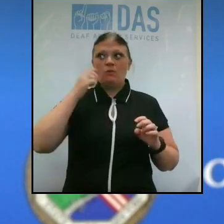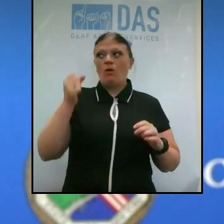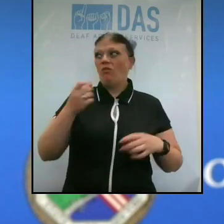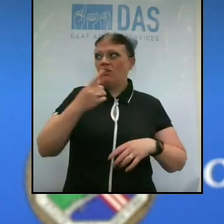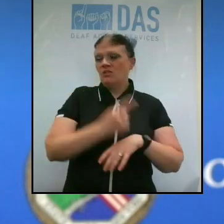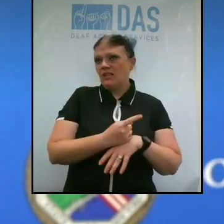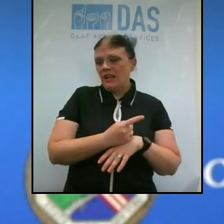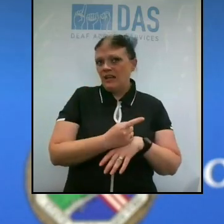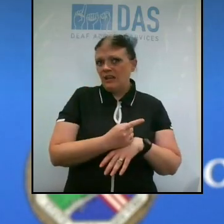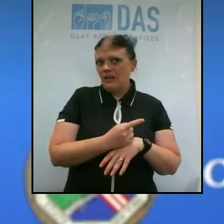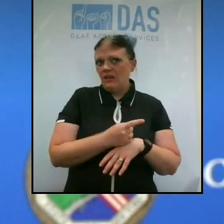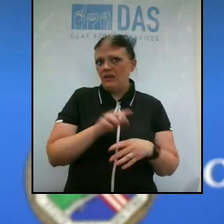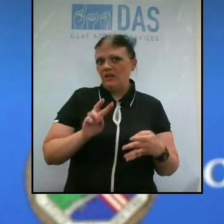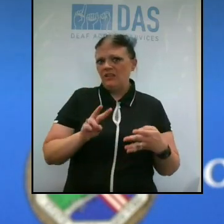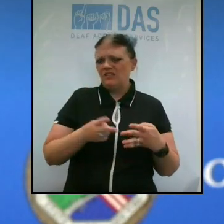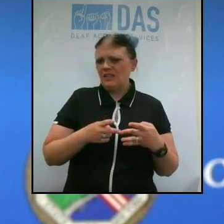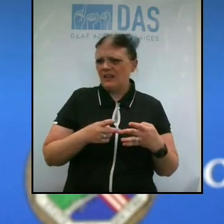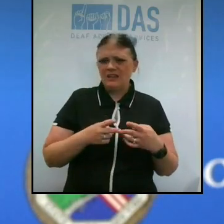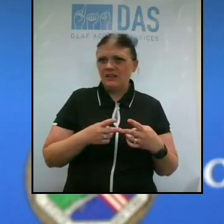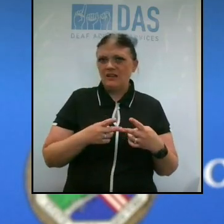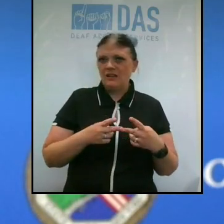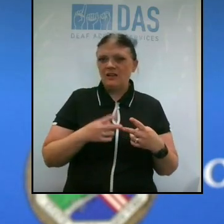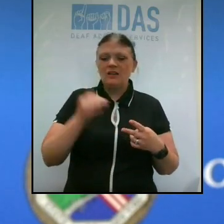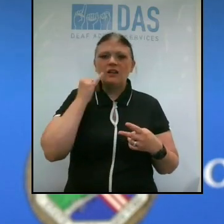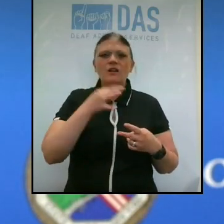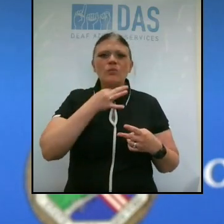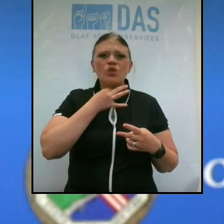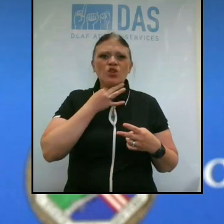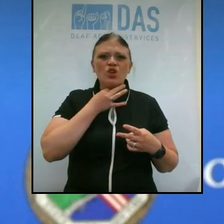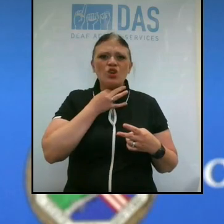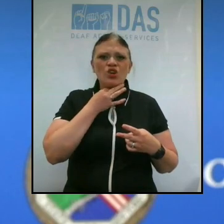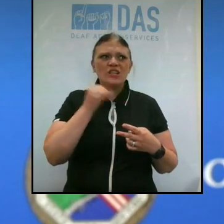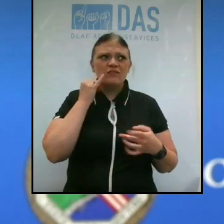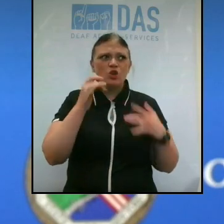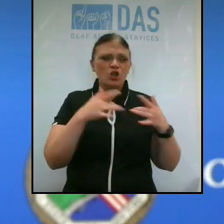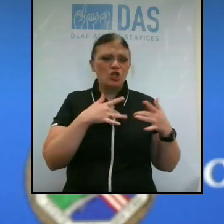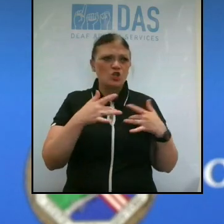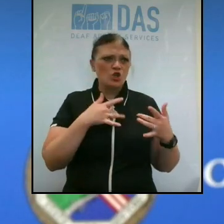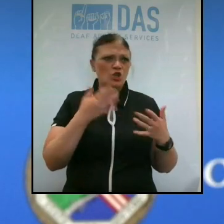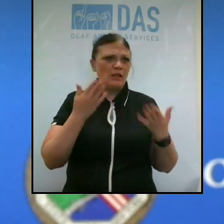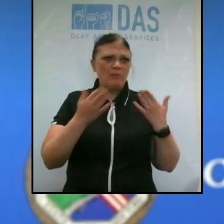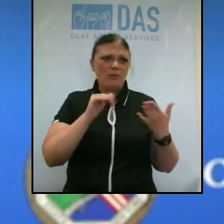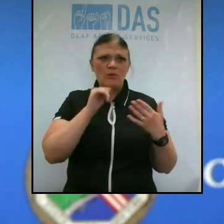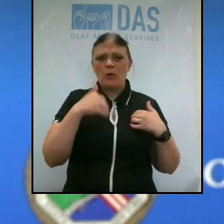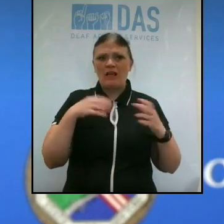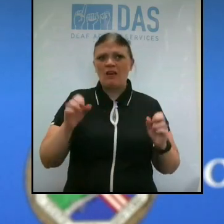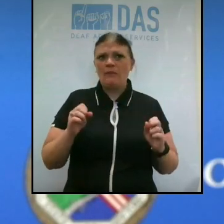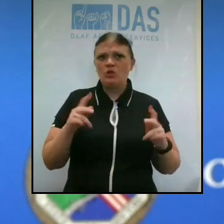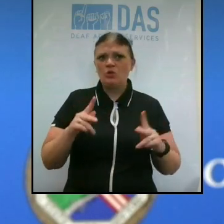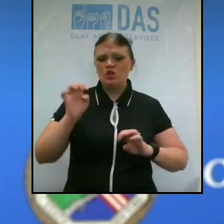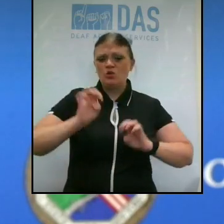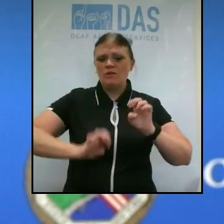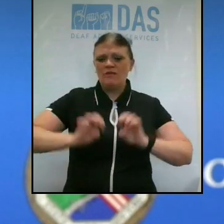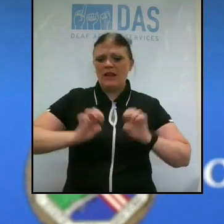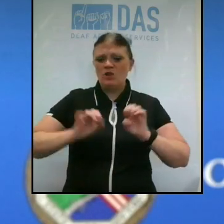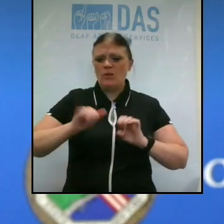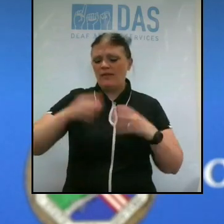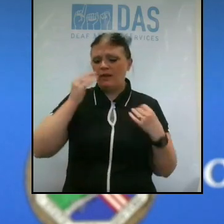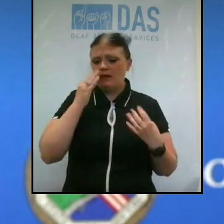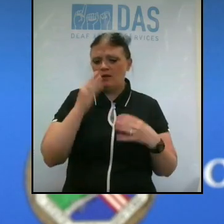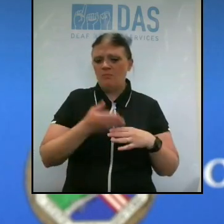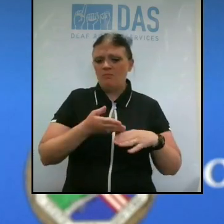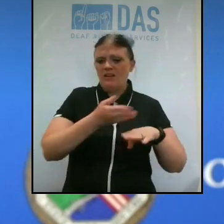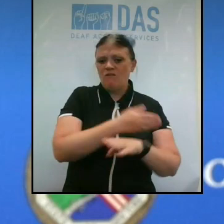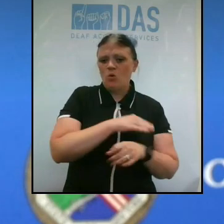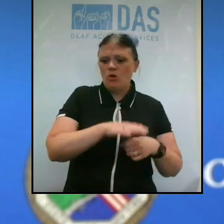data. And secondly, I'm curious if you're concerned at all that you might not have the opportunity to evaluate that data before